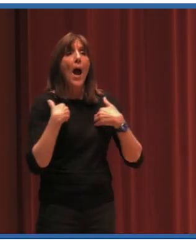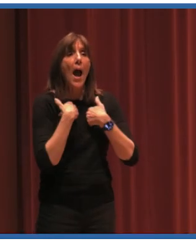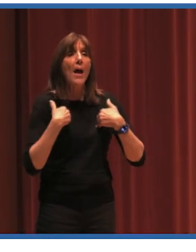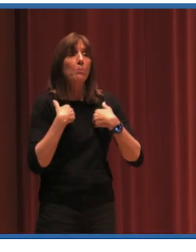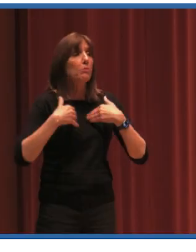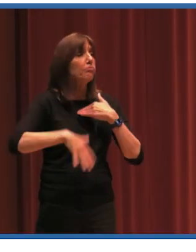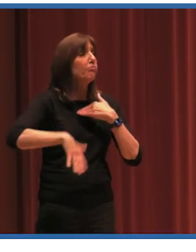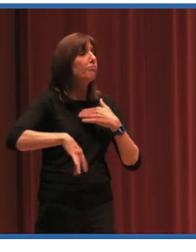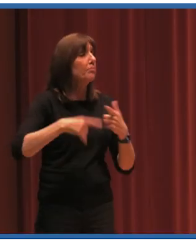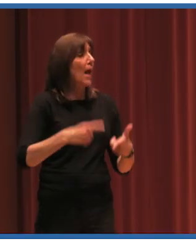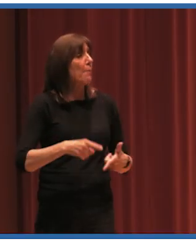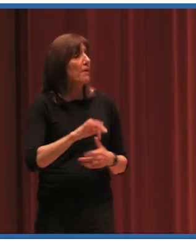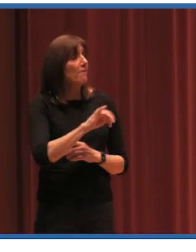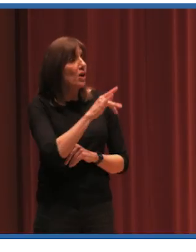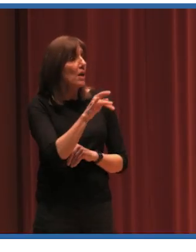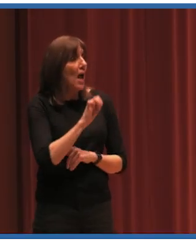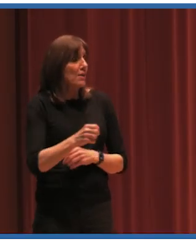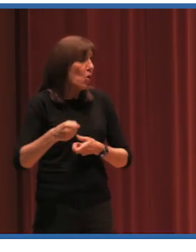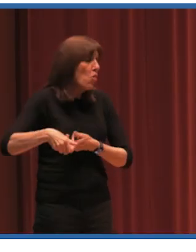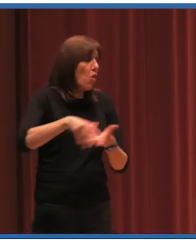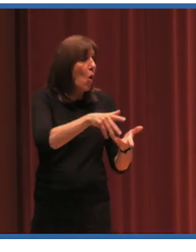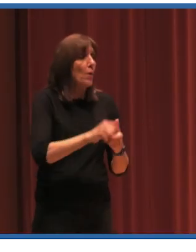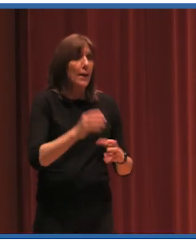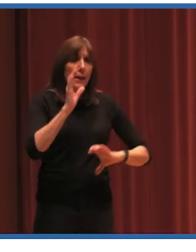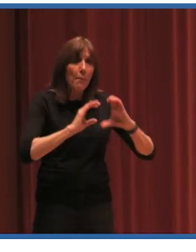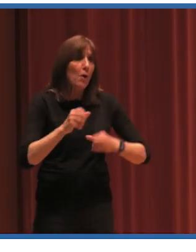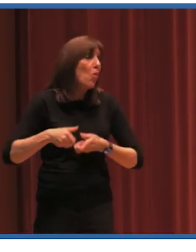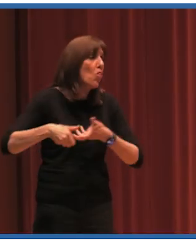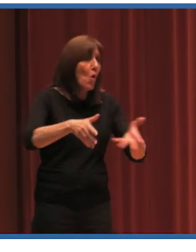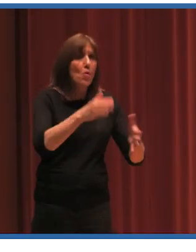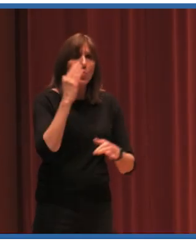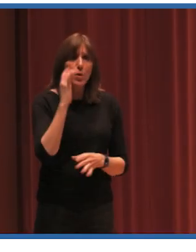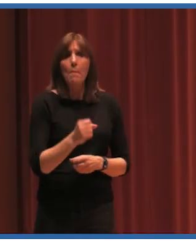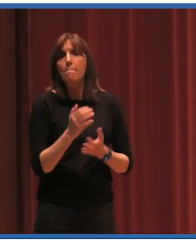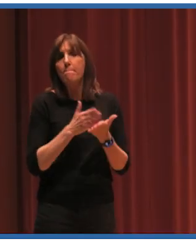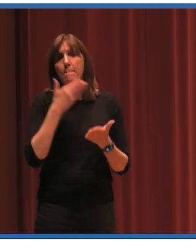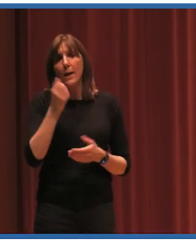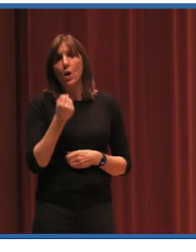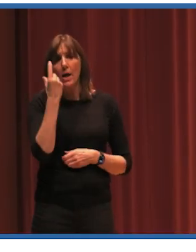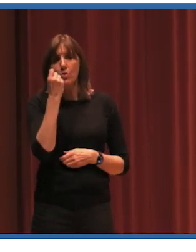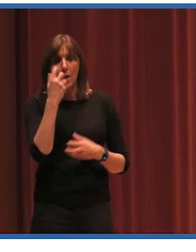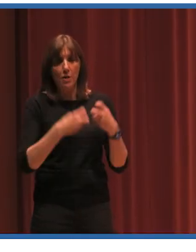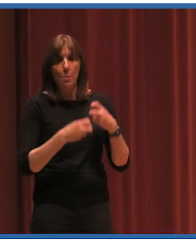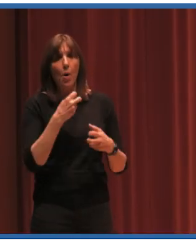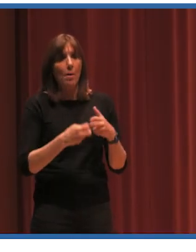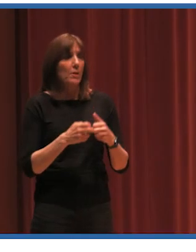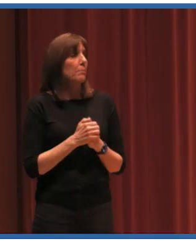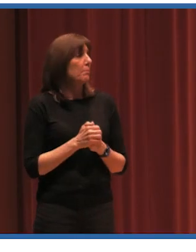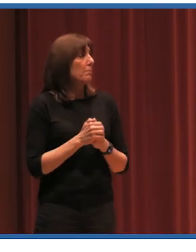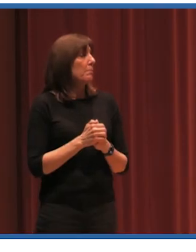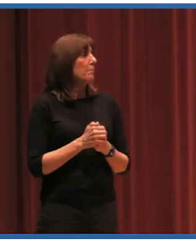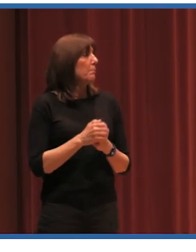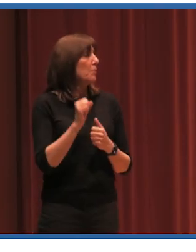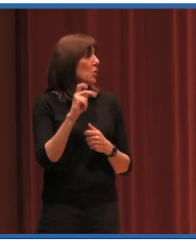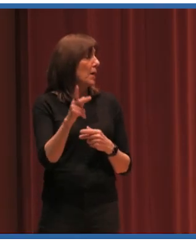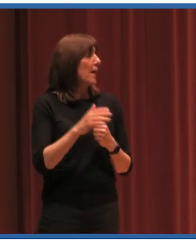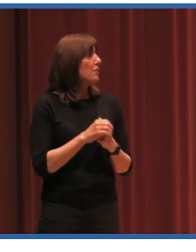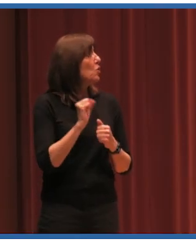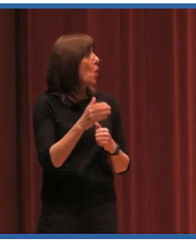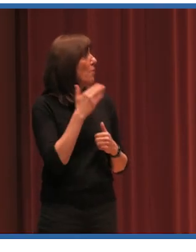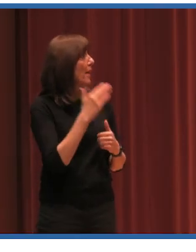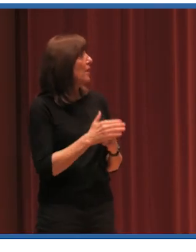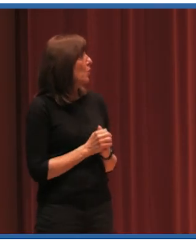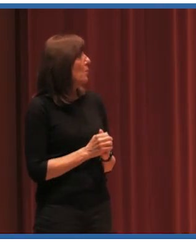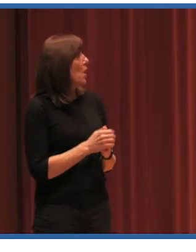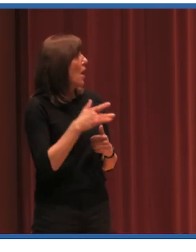where fertilizers and pesticides are going so that we can better understand the problem. So I feel like I've been going for a while, so I'll stop there,